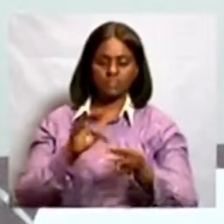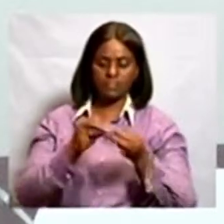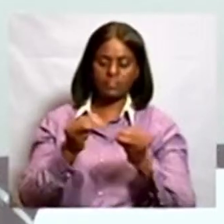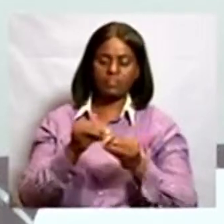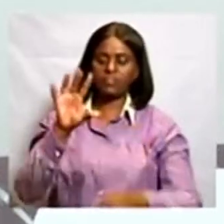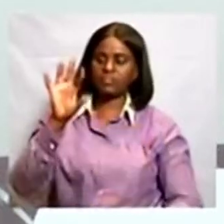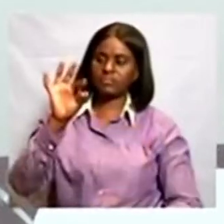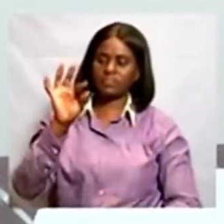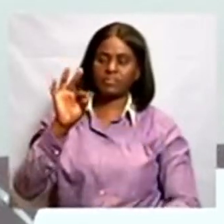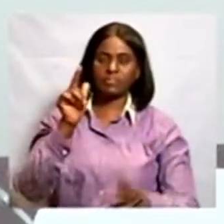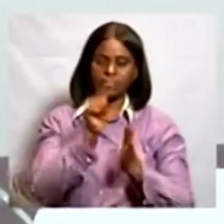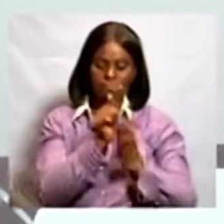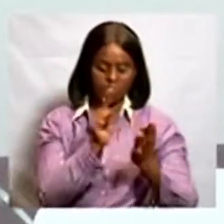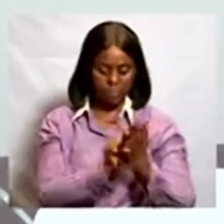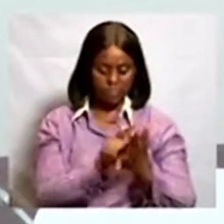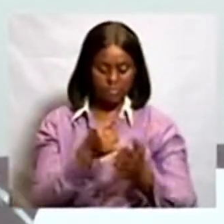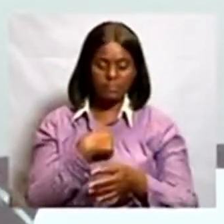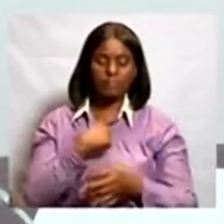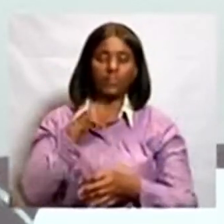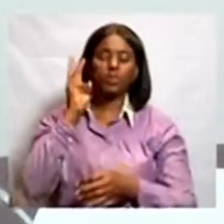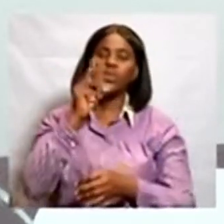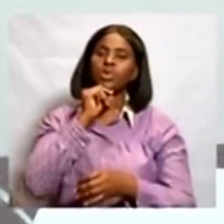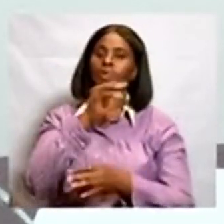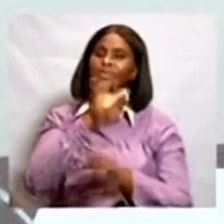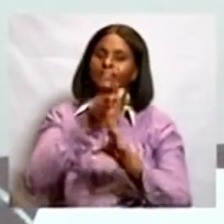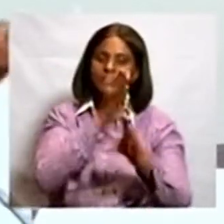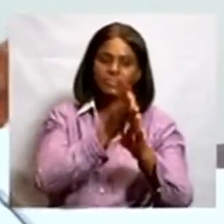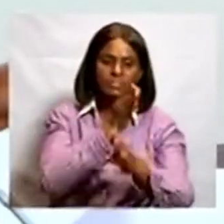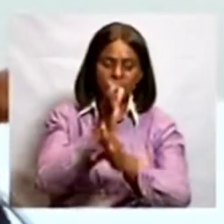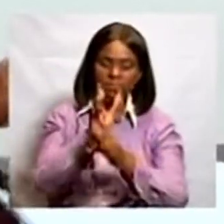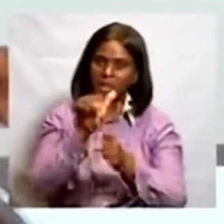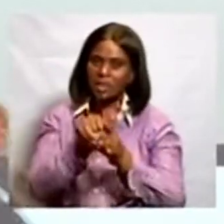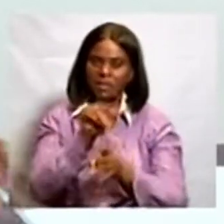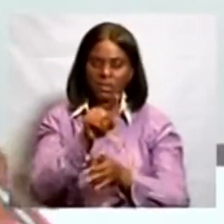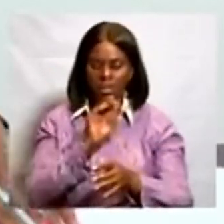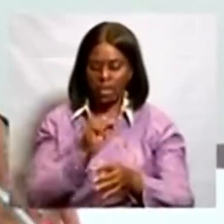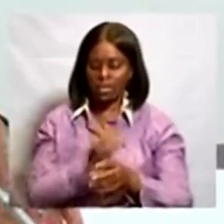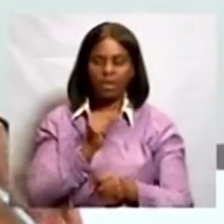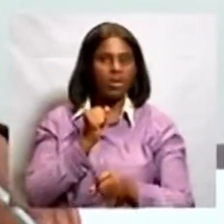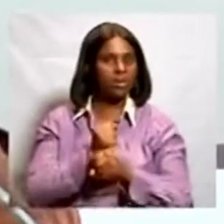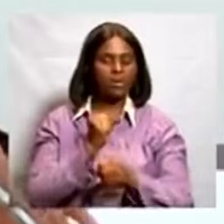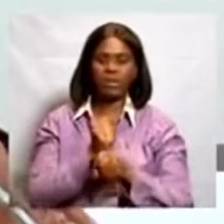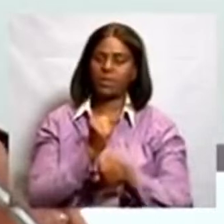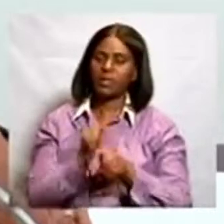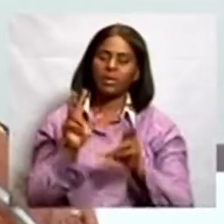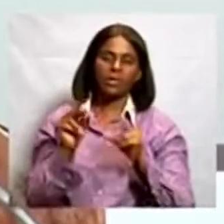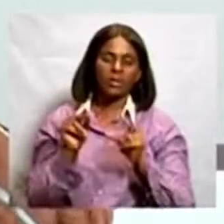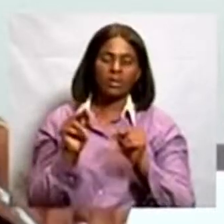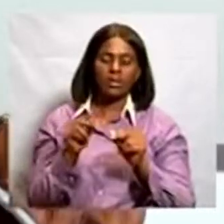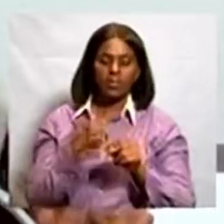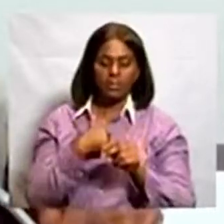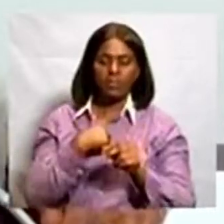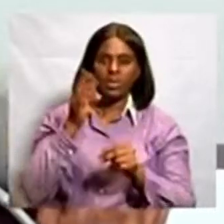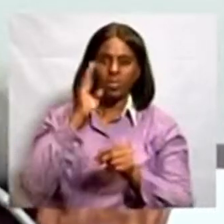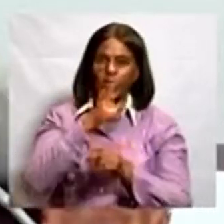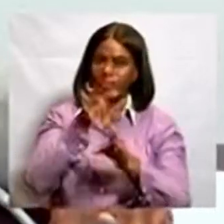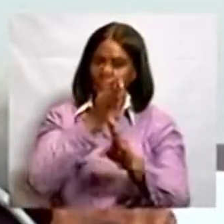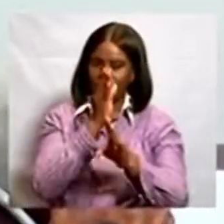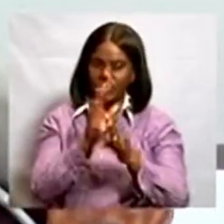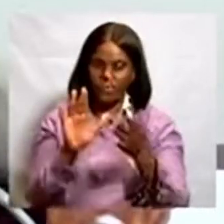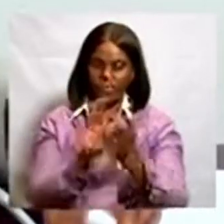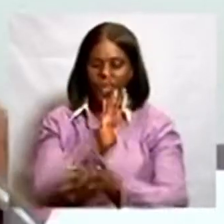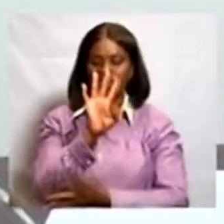ZAQUA Act, so I will not go into detail into our functions. I will go to page